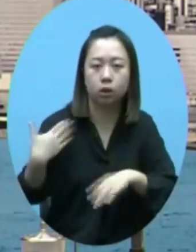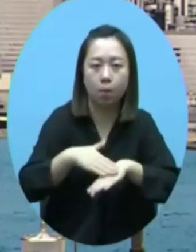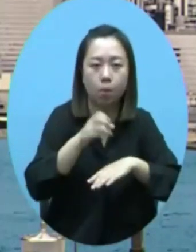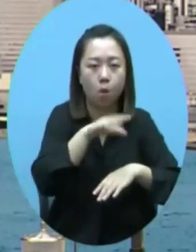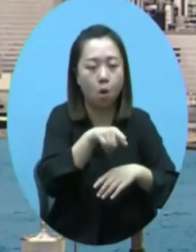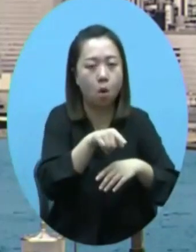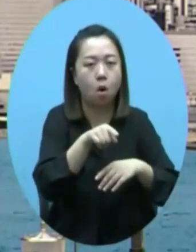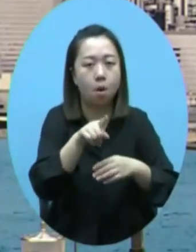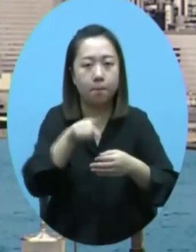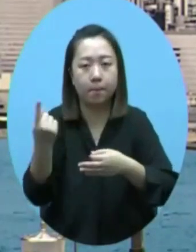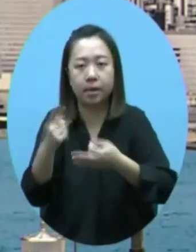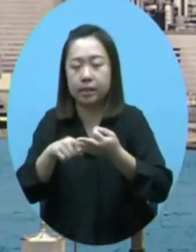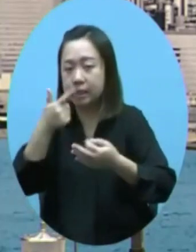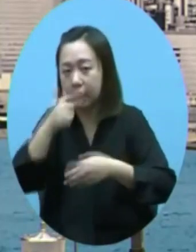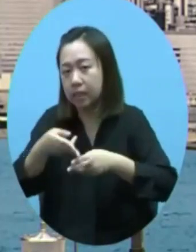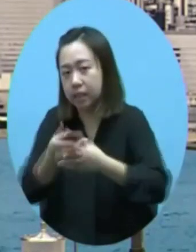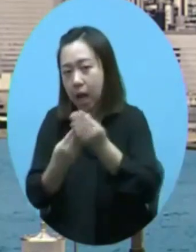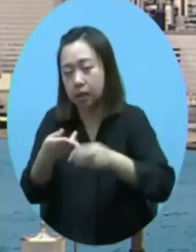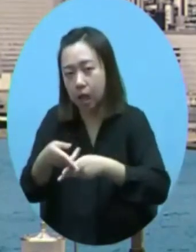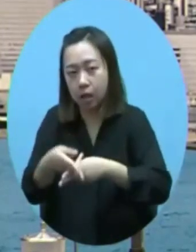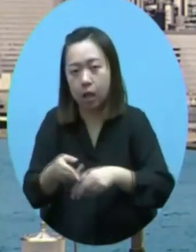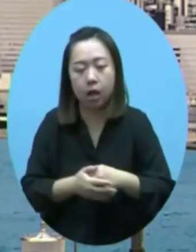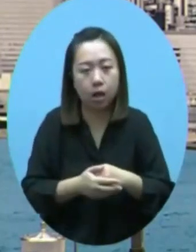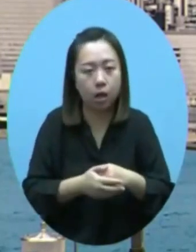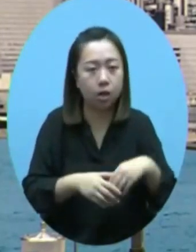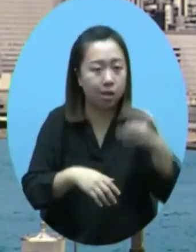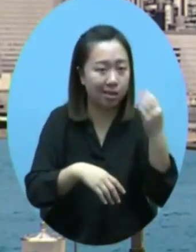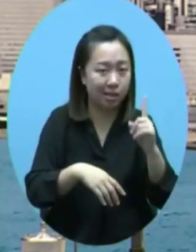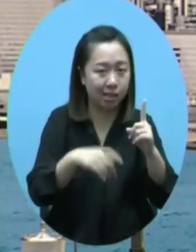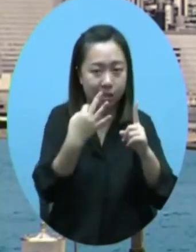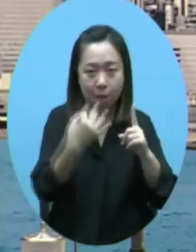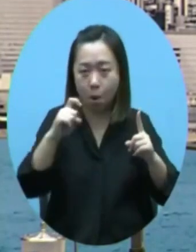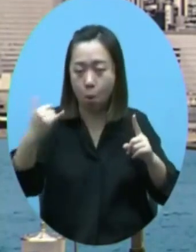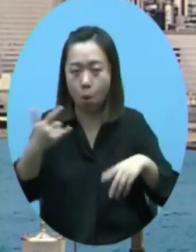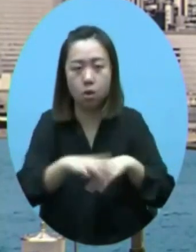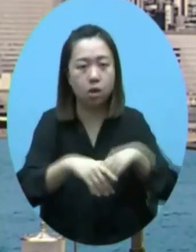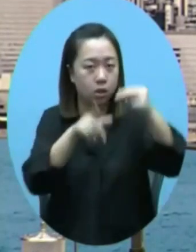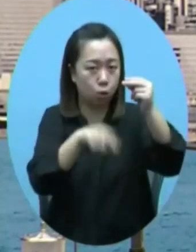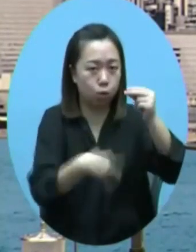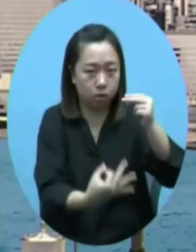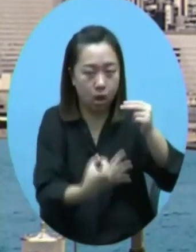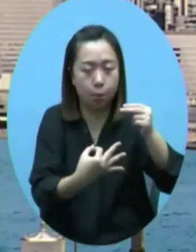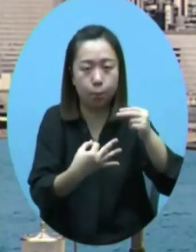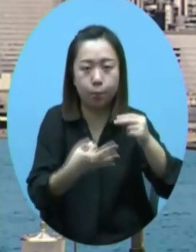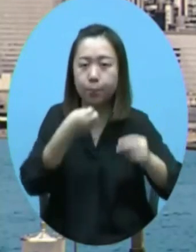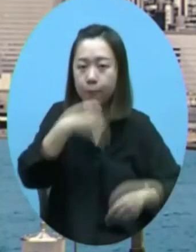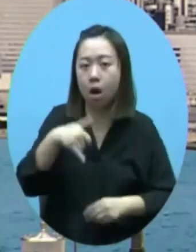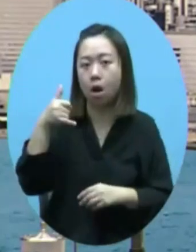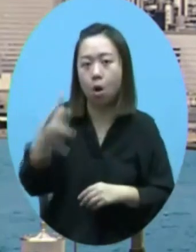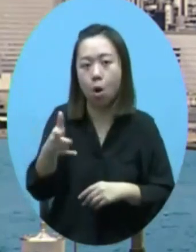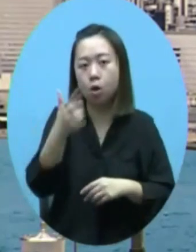(1396). After we talk about Bunki, let's talk about the Sun Fat restaurant. 13896 on the 3rd of